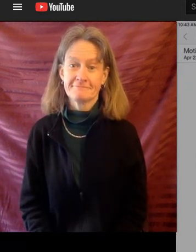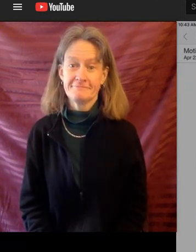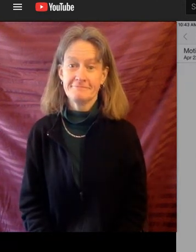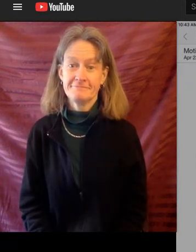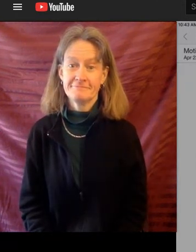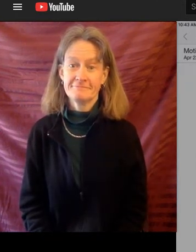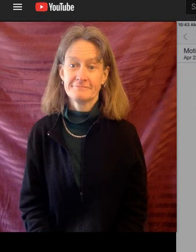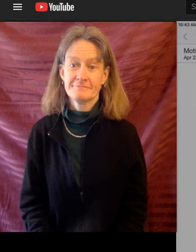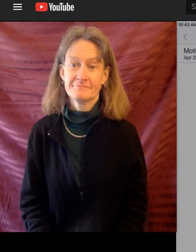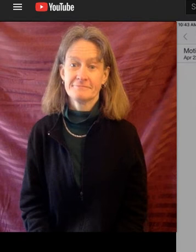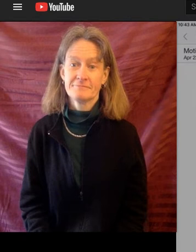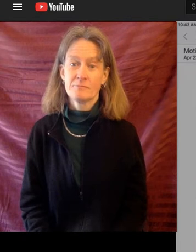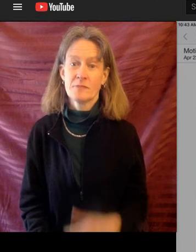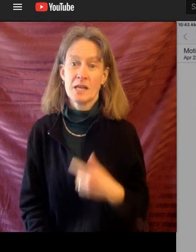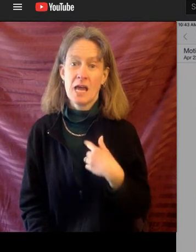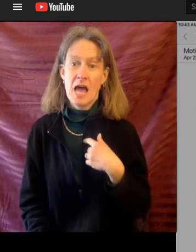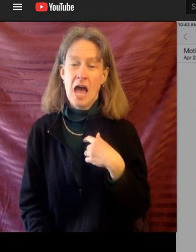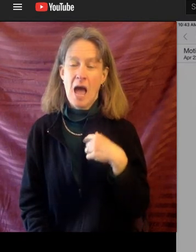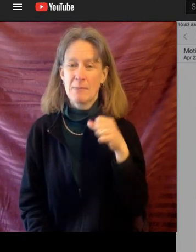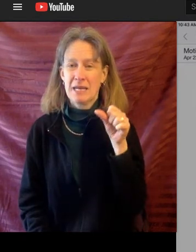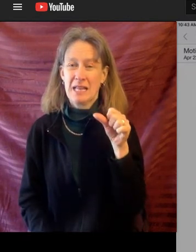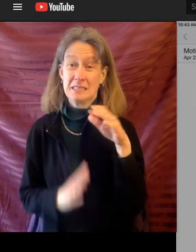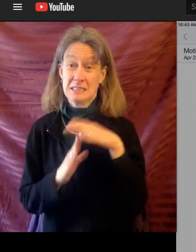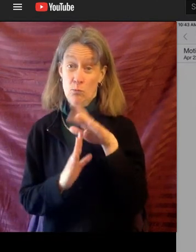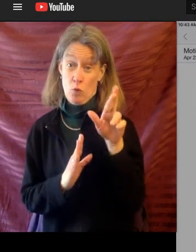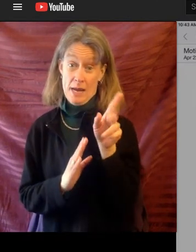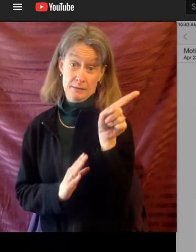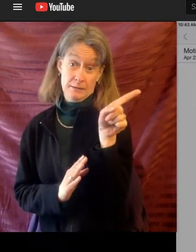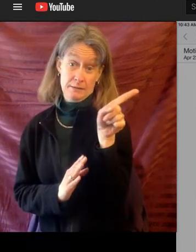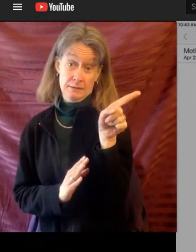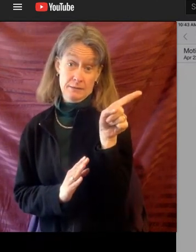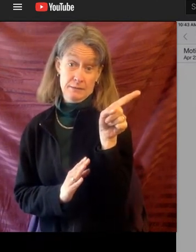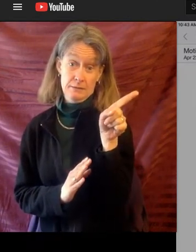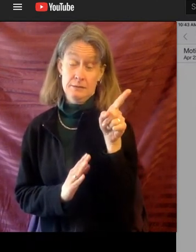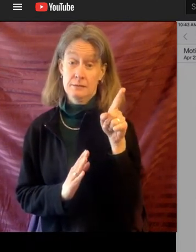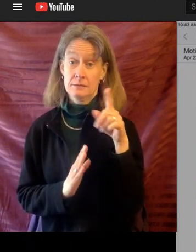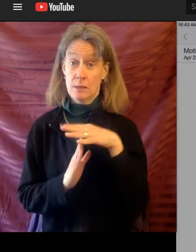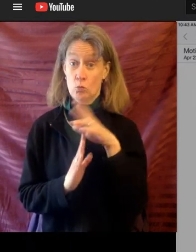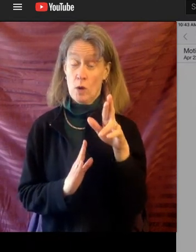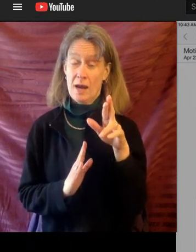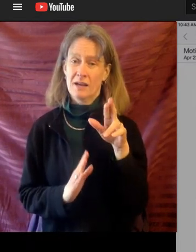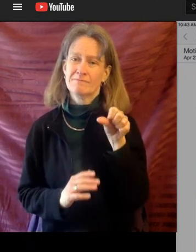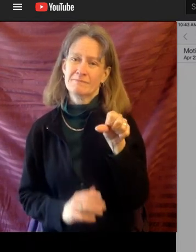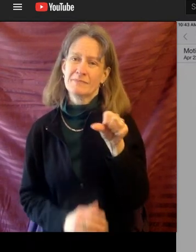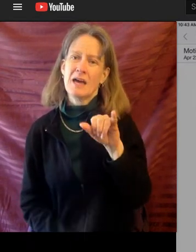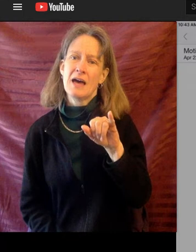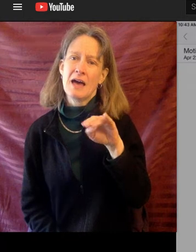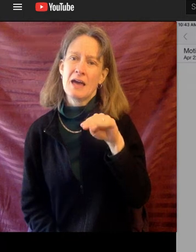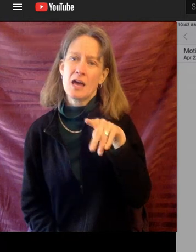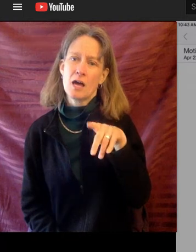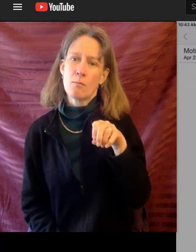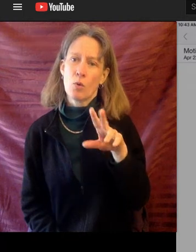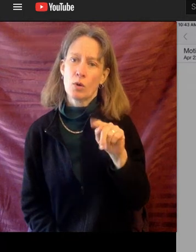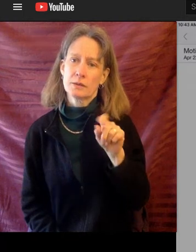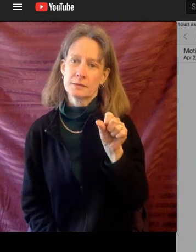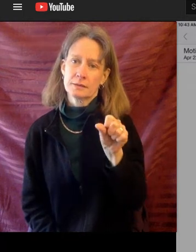And I'm going to click in the top right corner of this pop-up, Import.